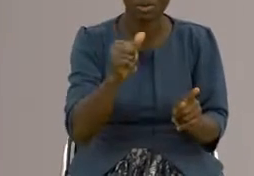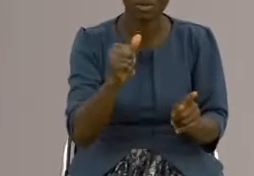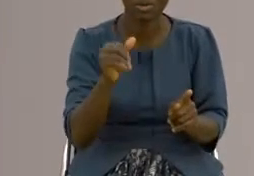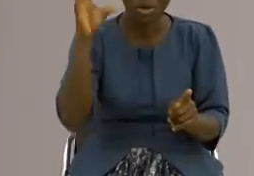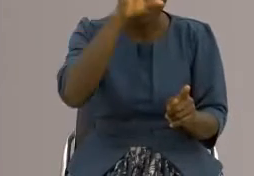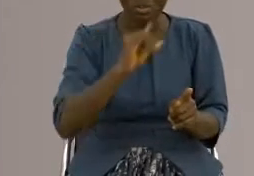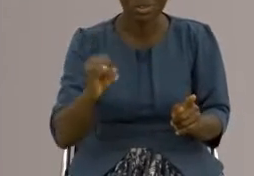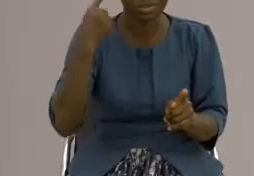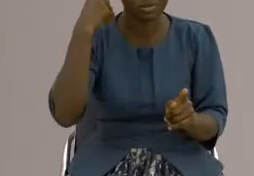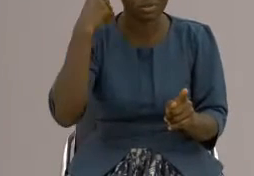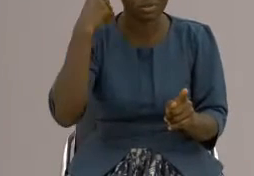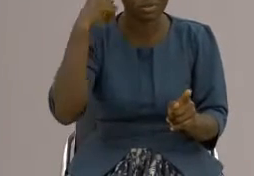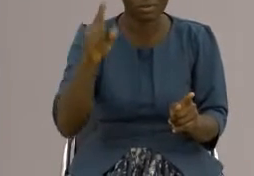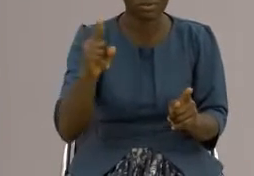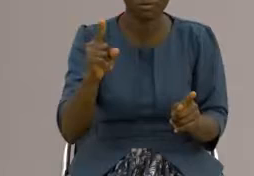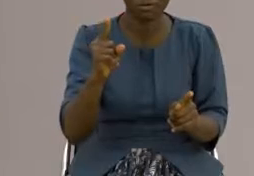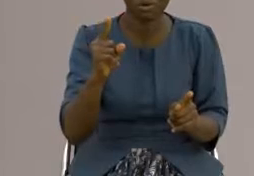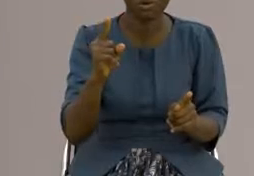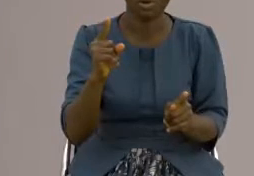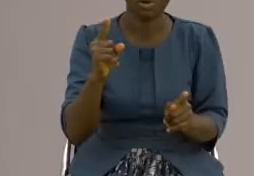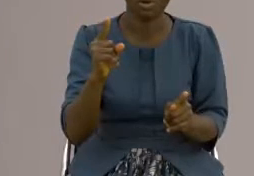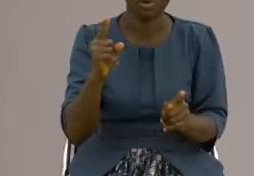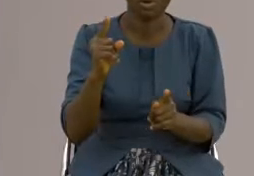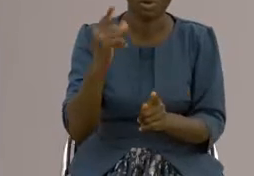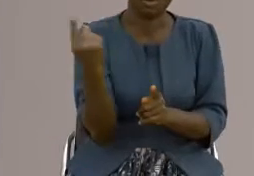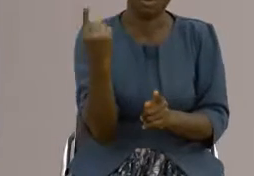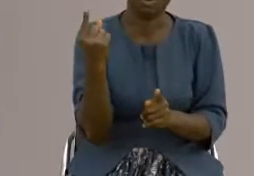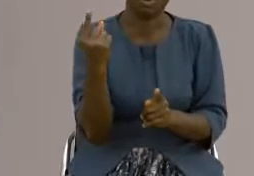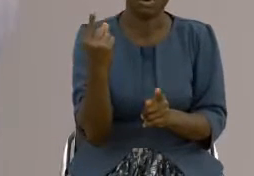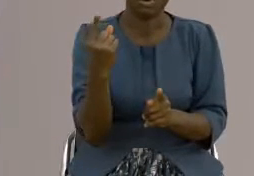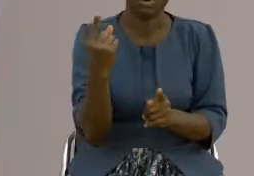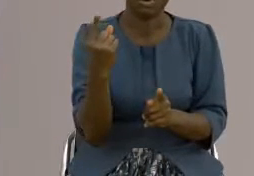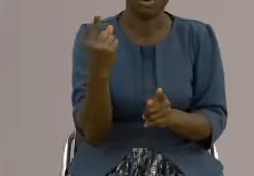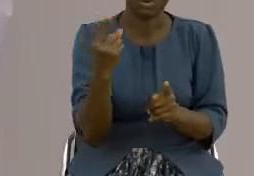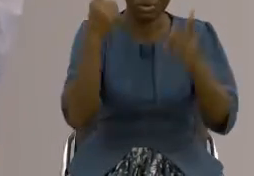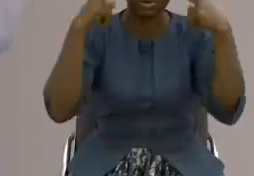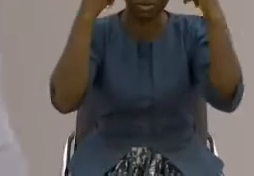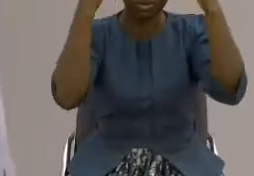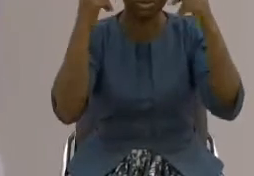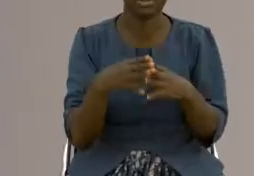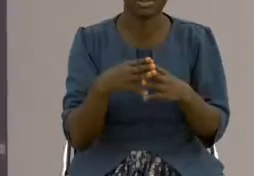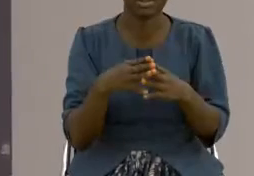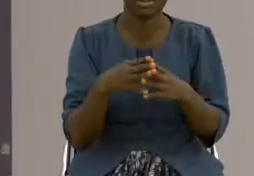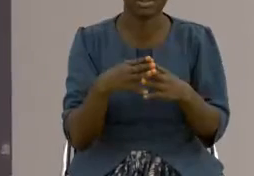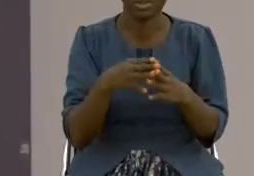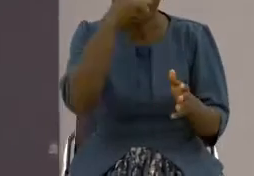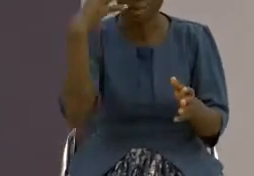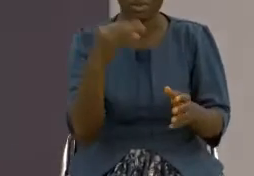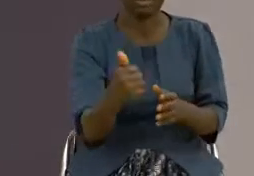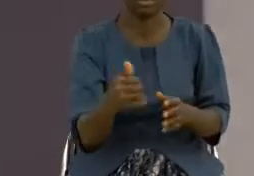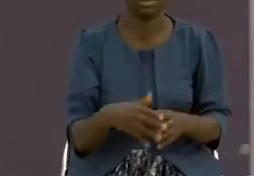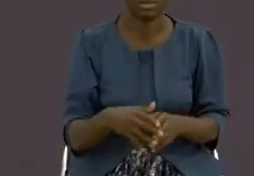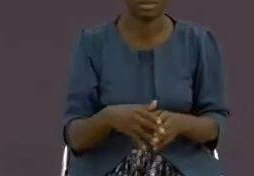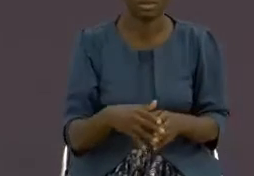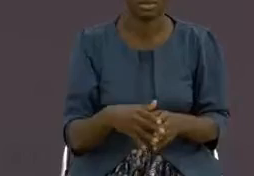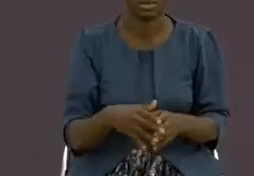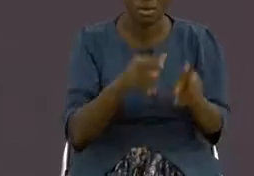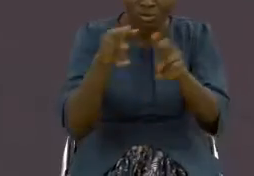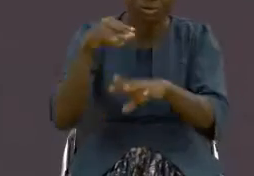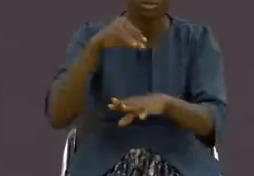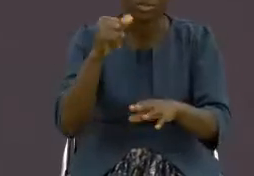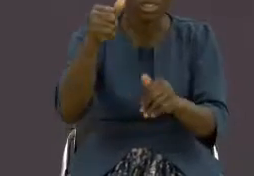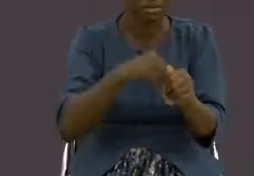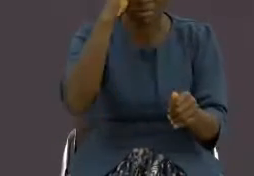of self, look not every man on his own things, but every